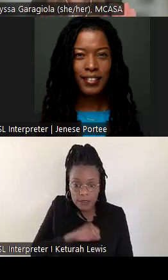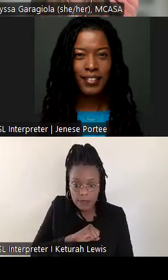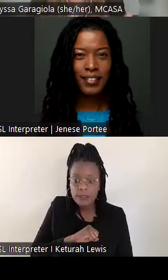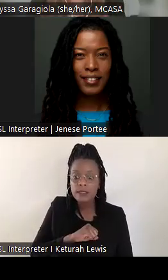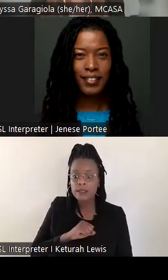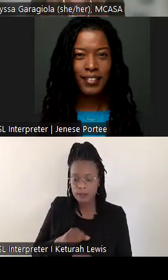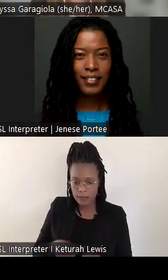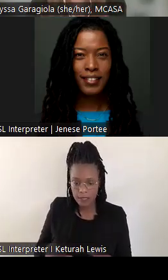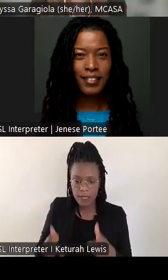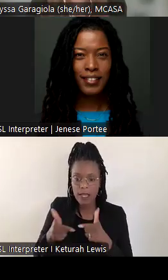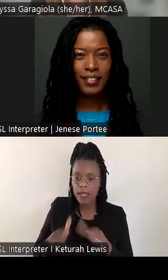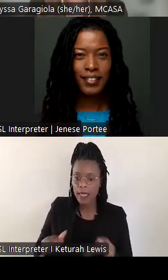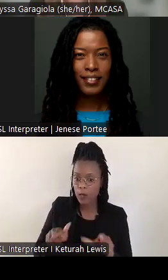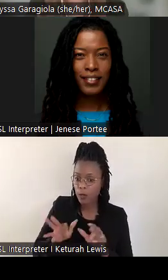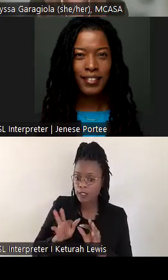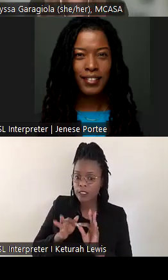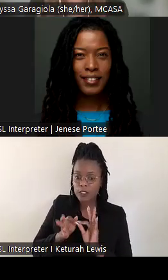language interpretation advocacy.